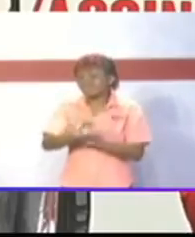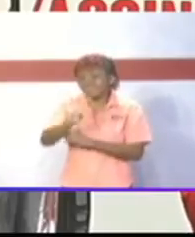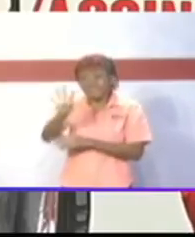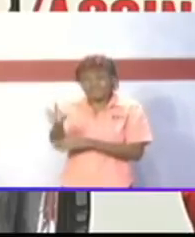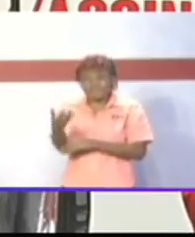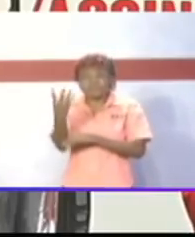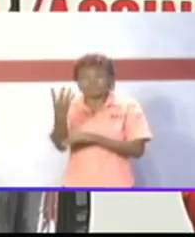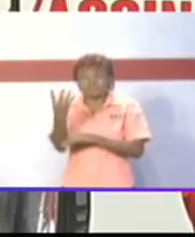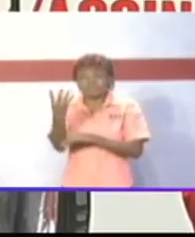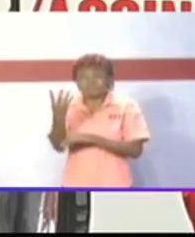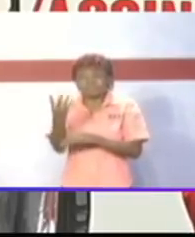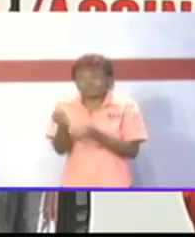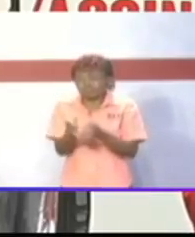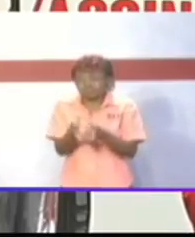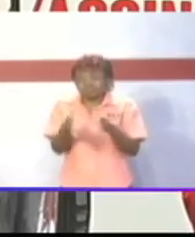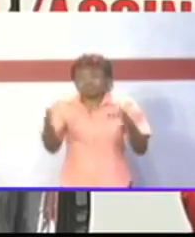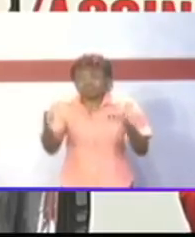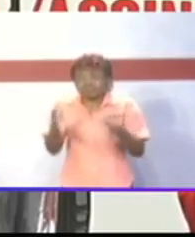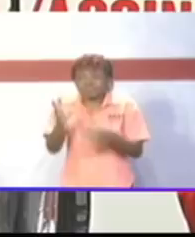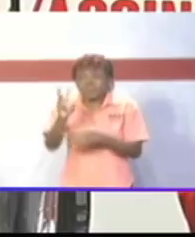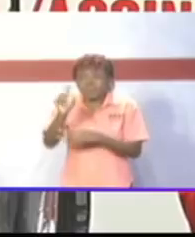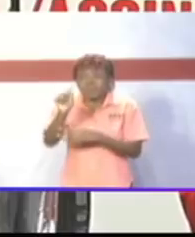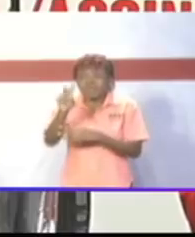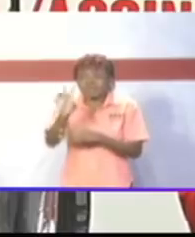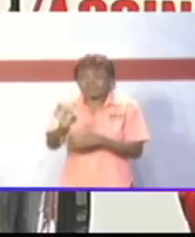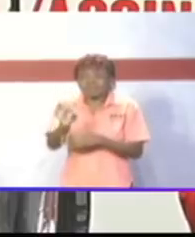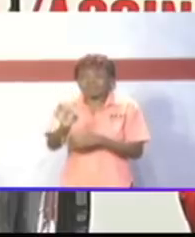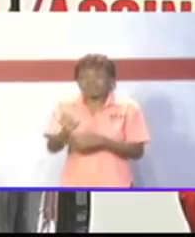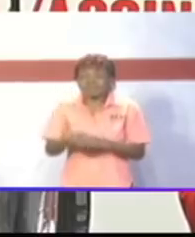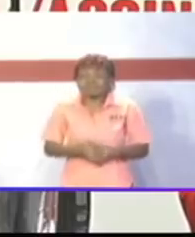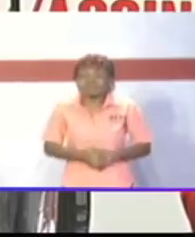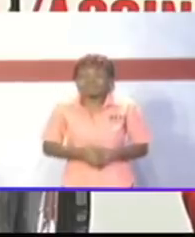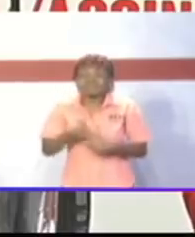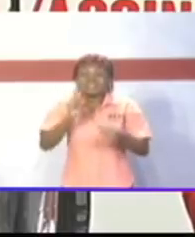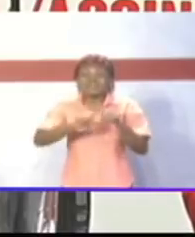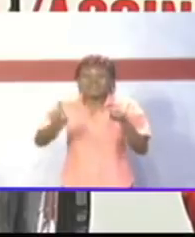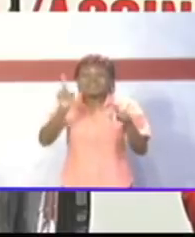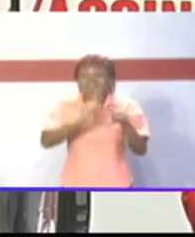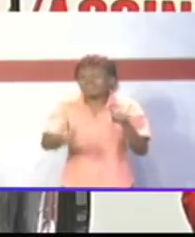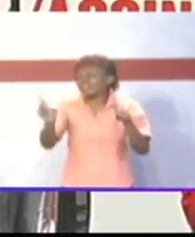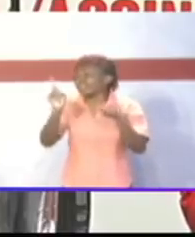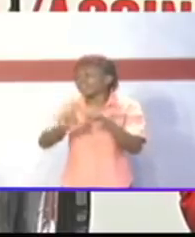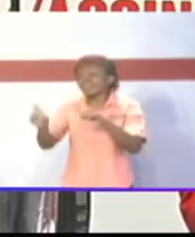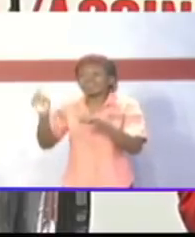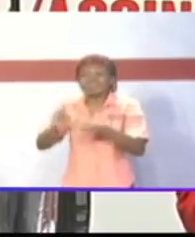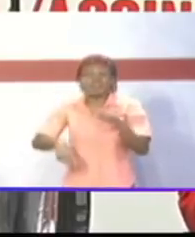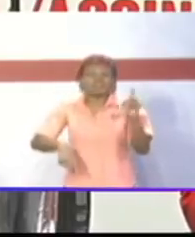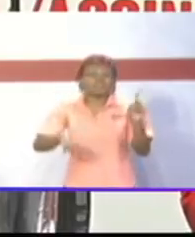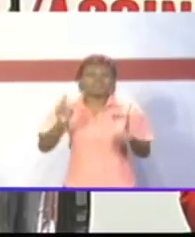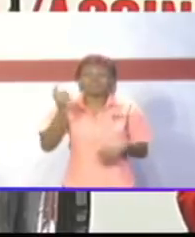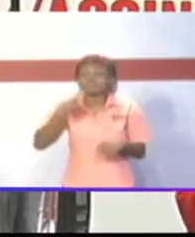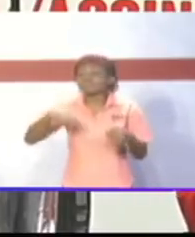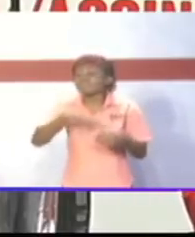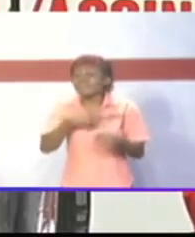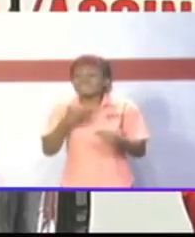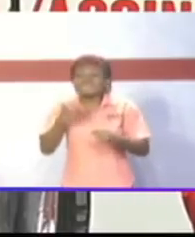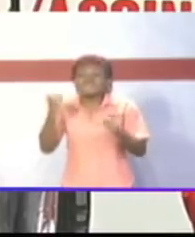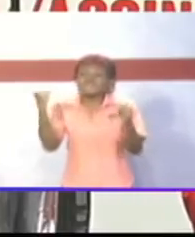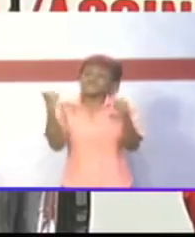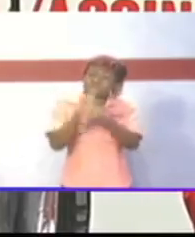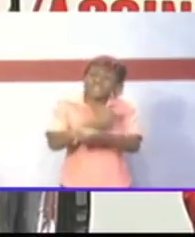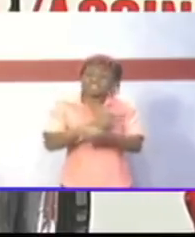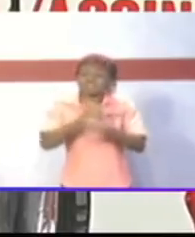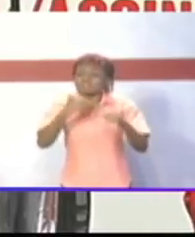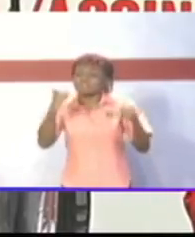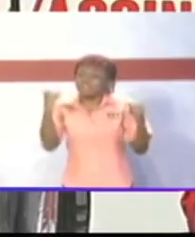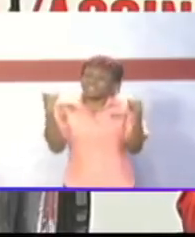is what we are battling with around the world. Different waves hitting different countries at different times. Yeah, so I hope that answers